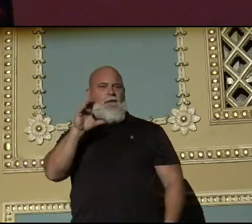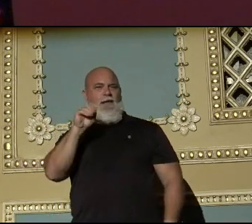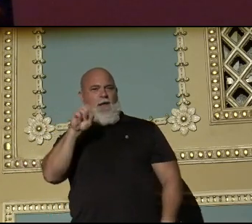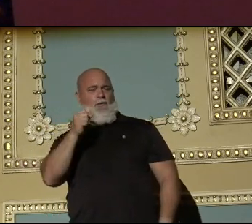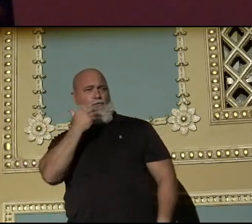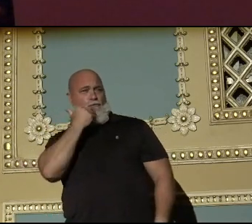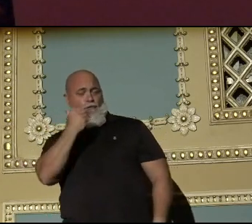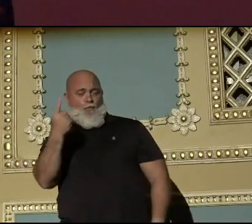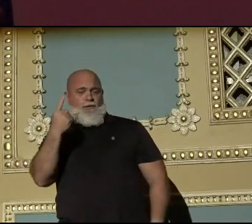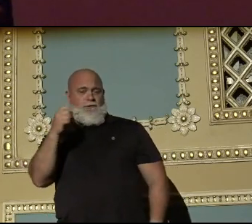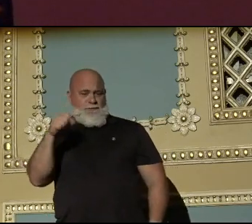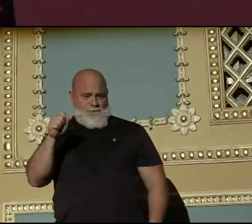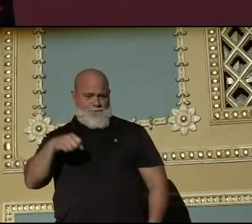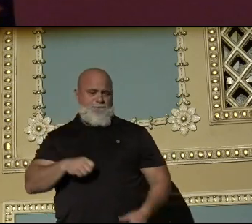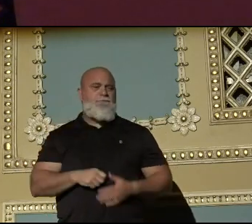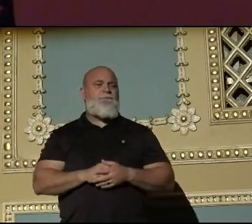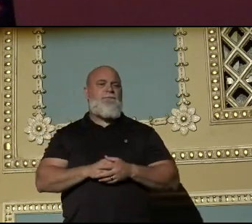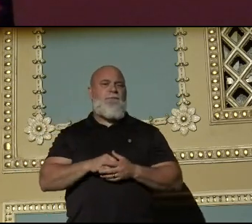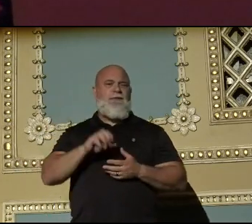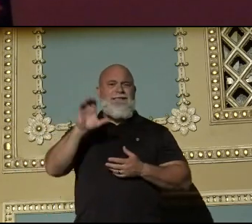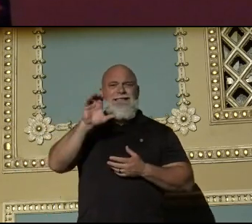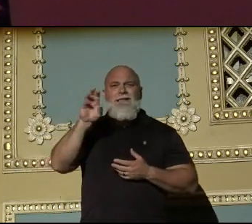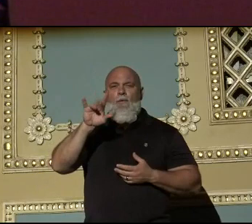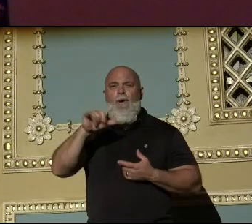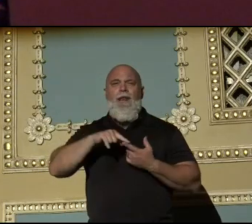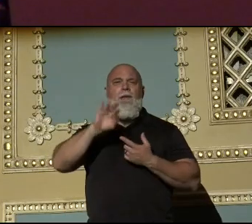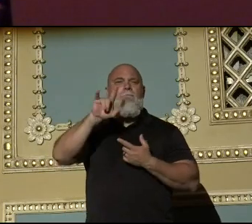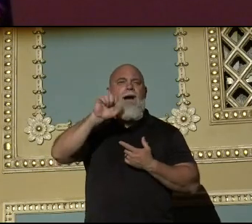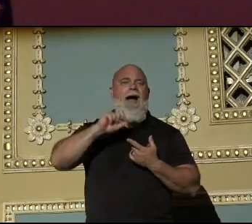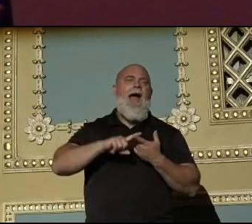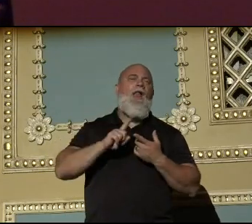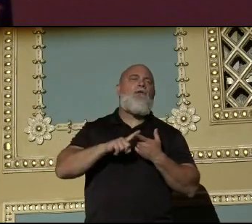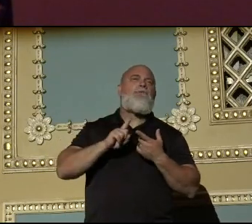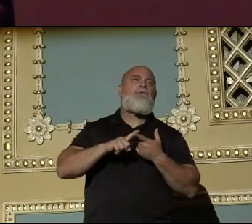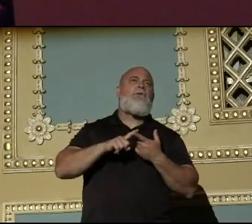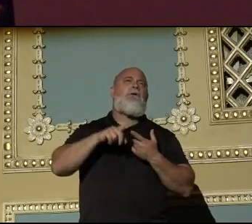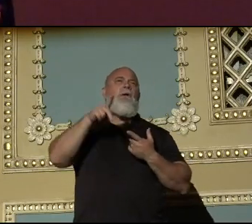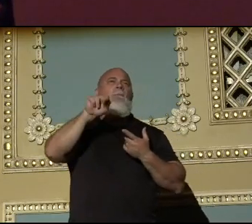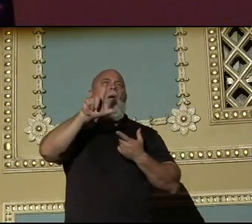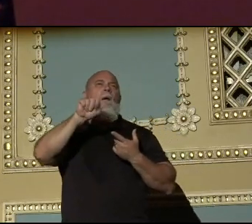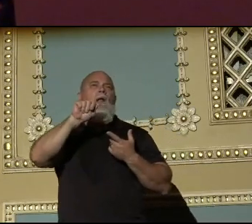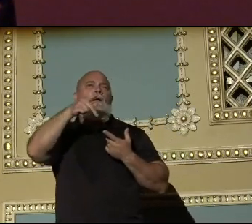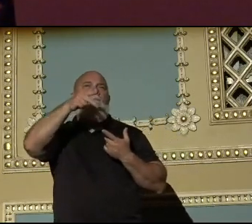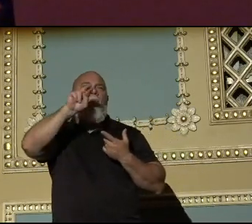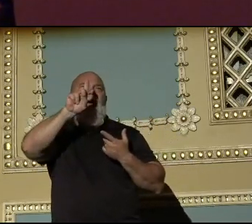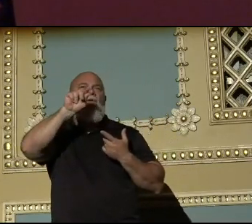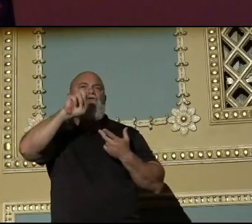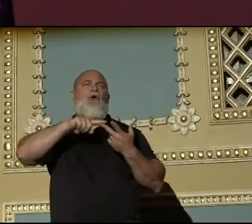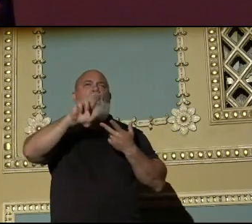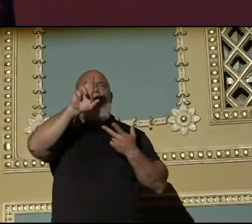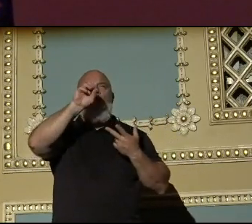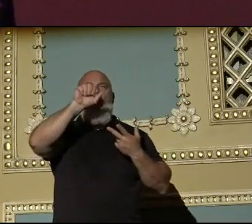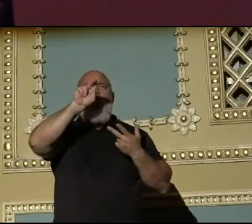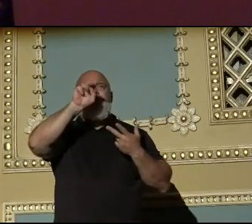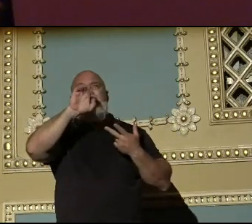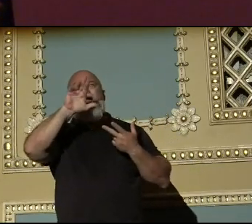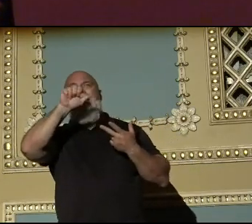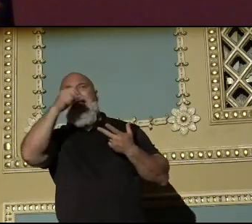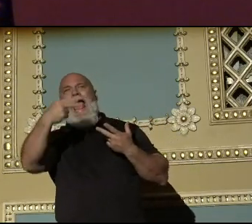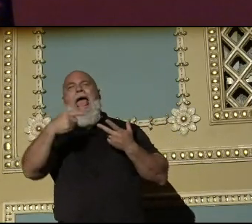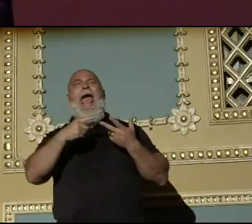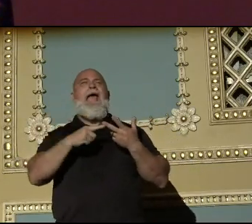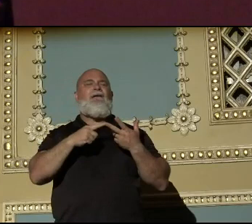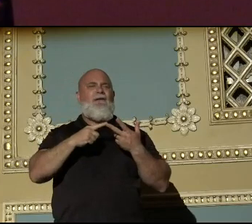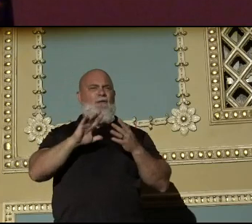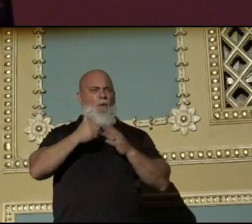some good ones. We did. We did. We had C. Willie Miles, Paula Poundstone, Roseanne Cash, but the